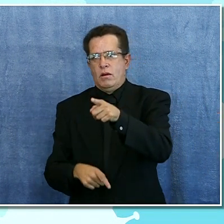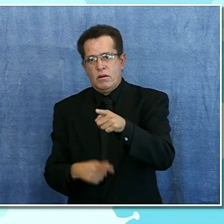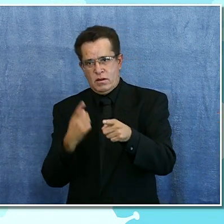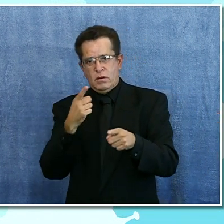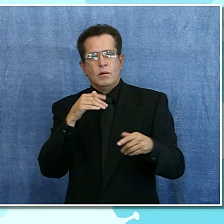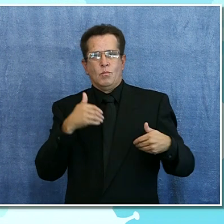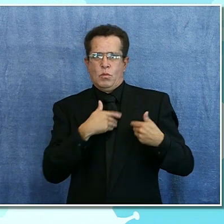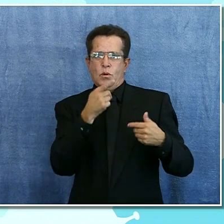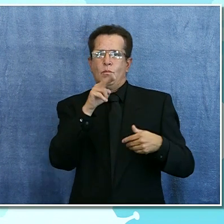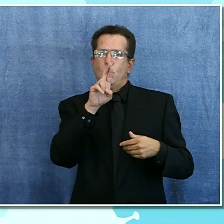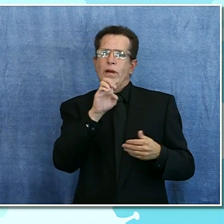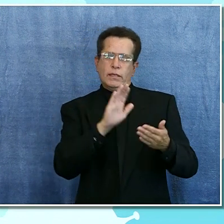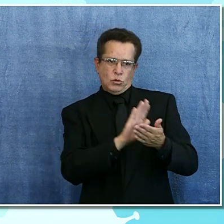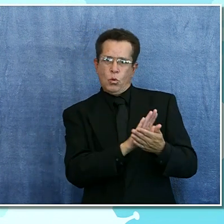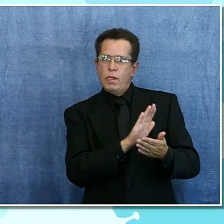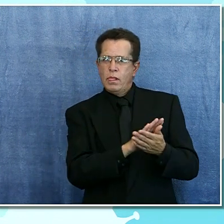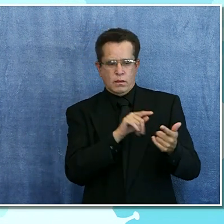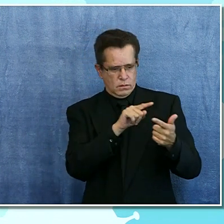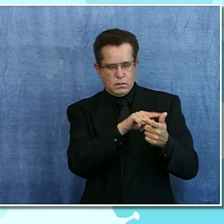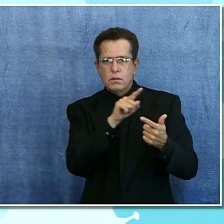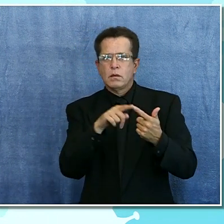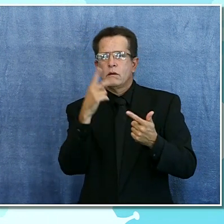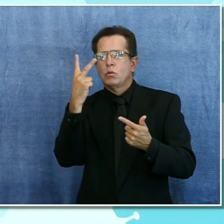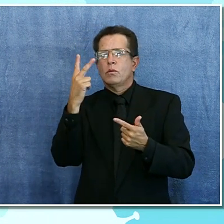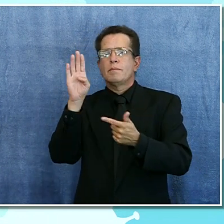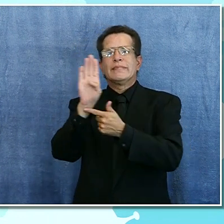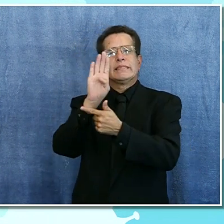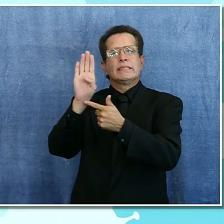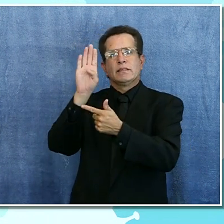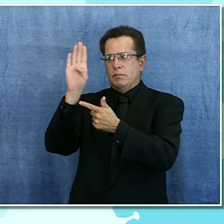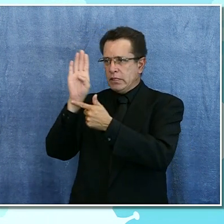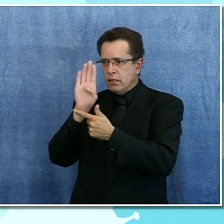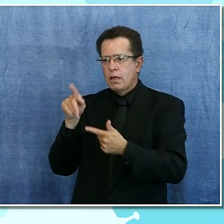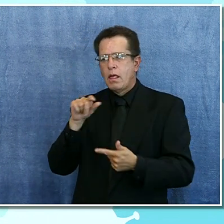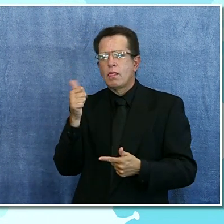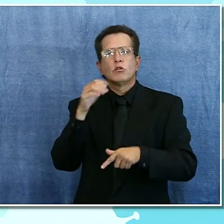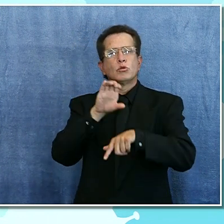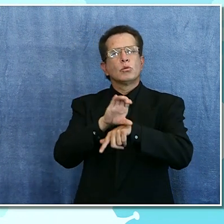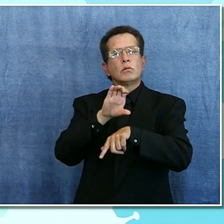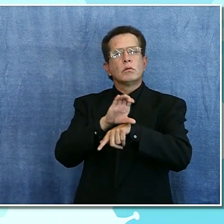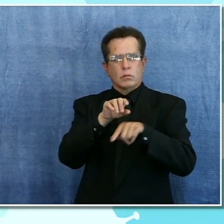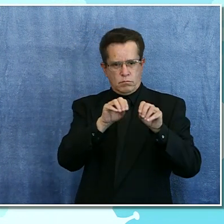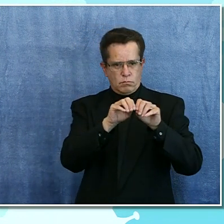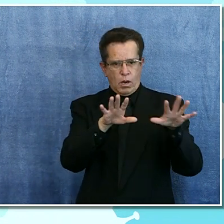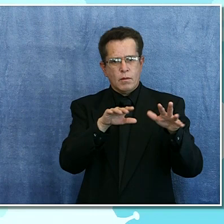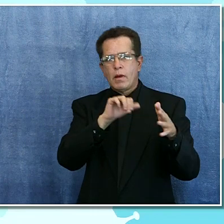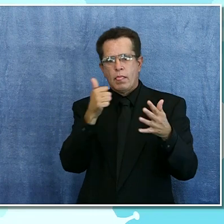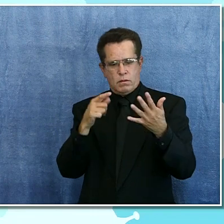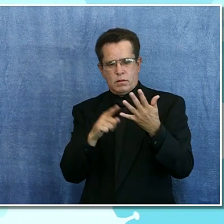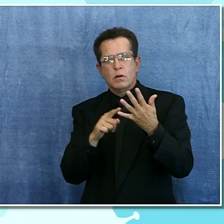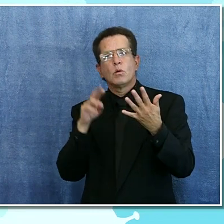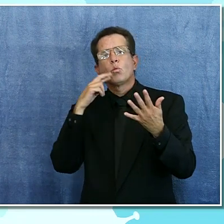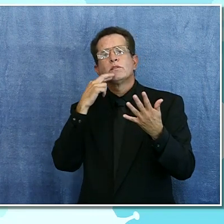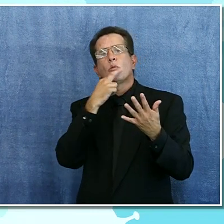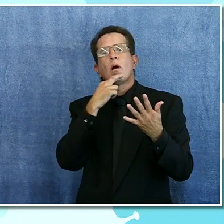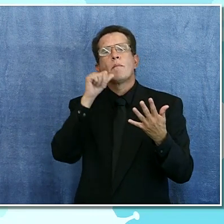in a preschool, 2 in businesses, 1 in a faith-based organization, and 1 in a